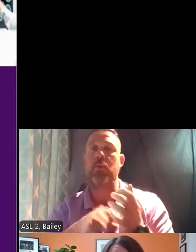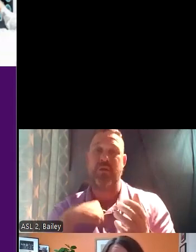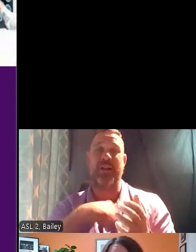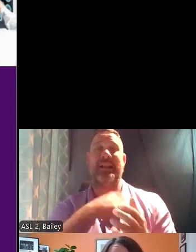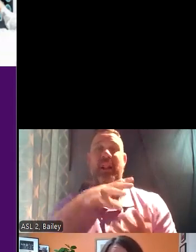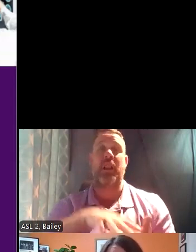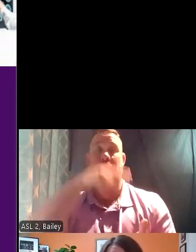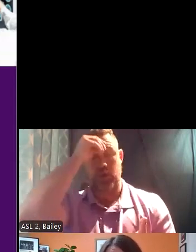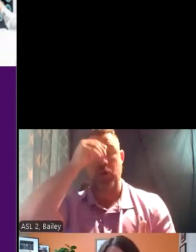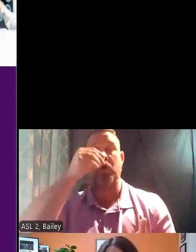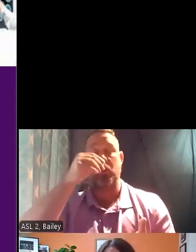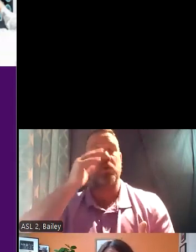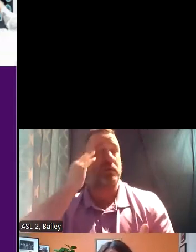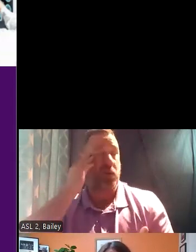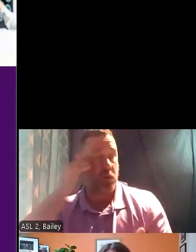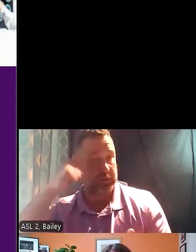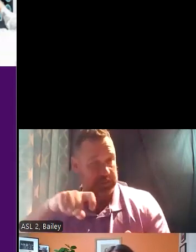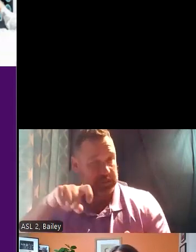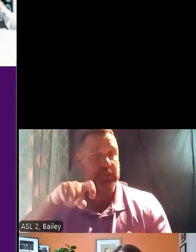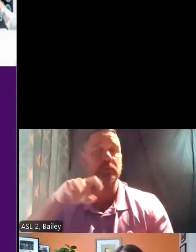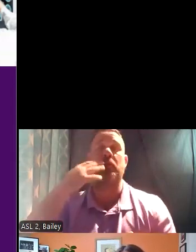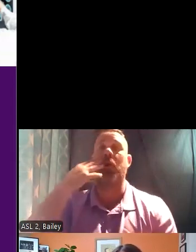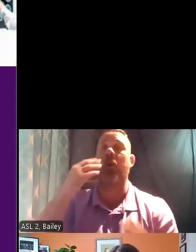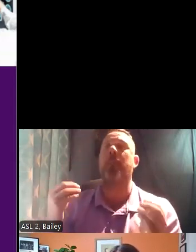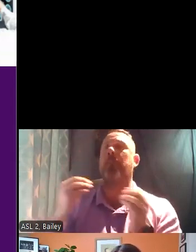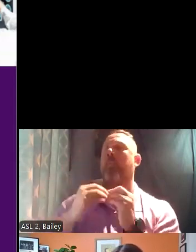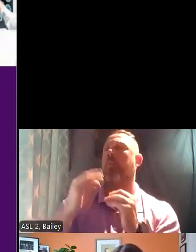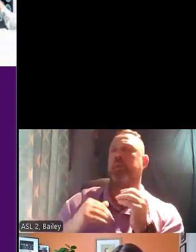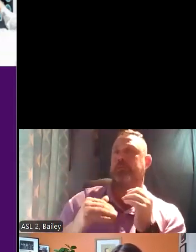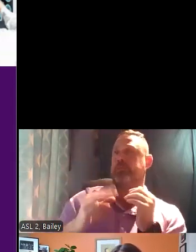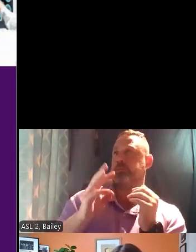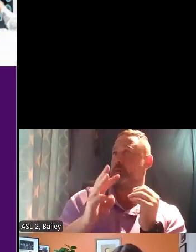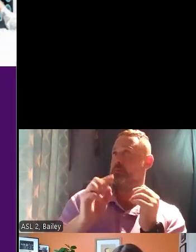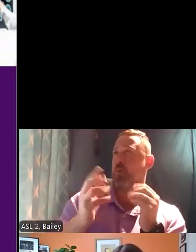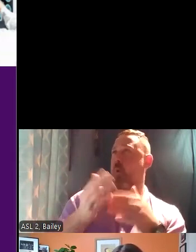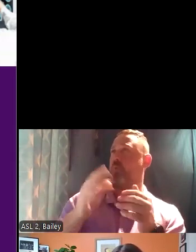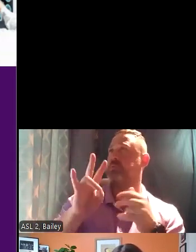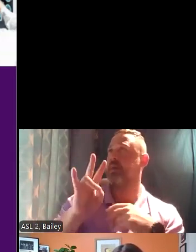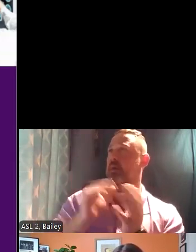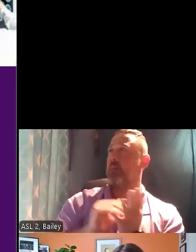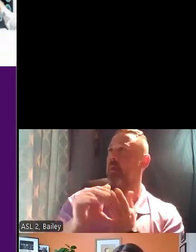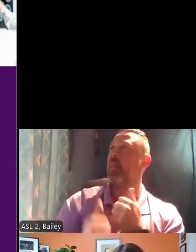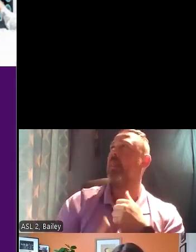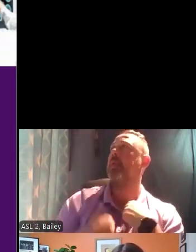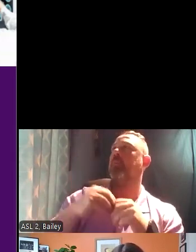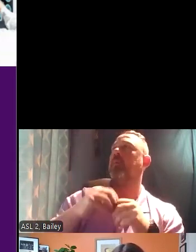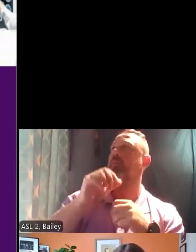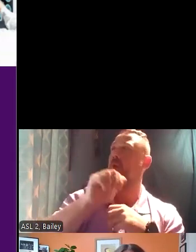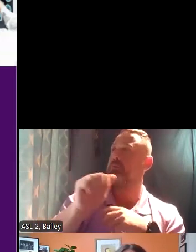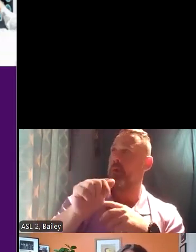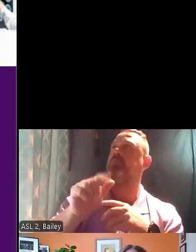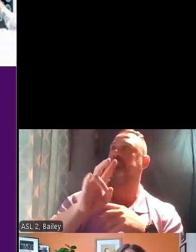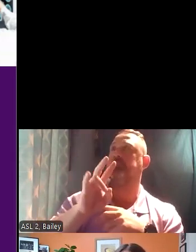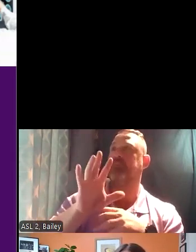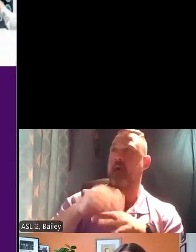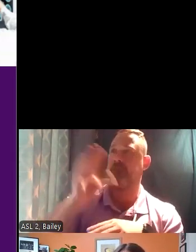is, we all know the needs. We know there's more than almost 7 million Americans living with Alzheimer's 65 and older. We know